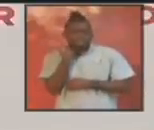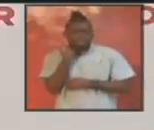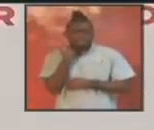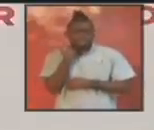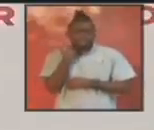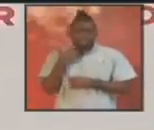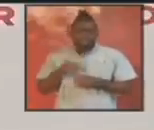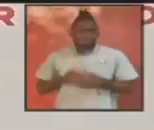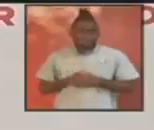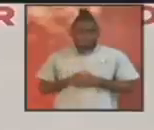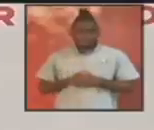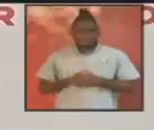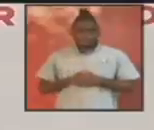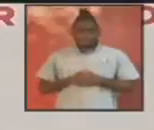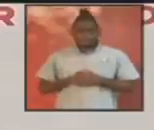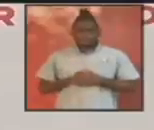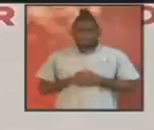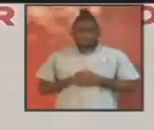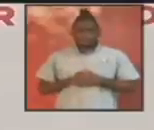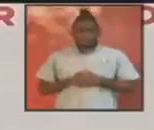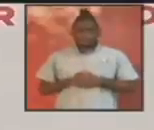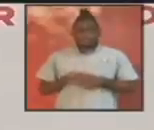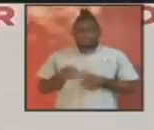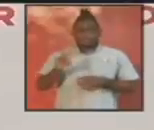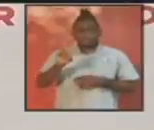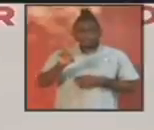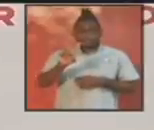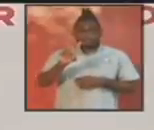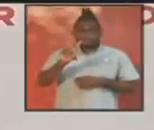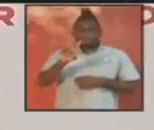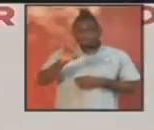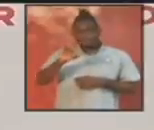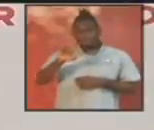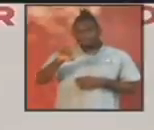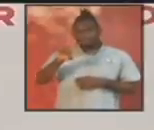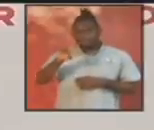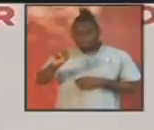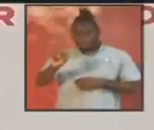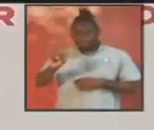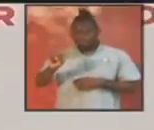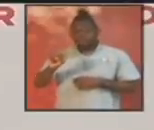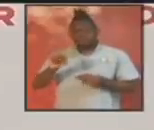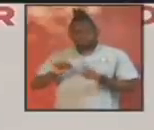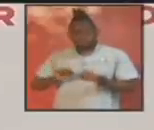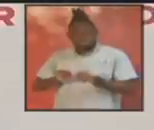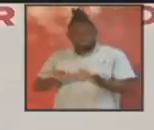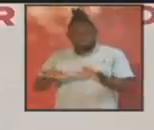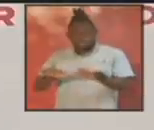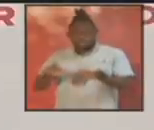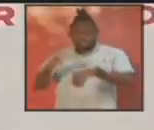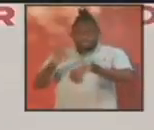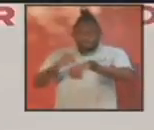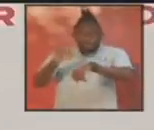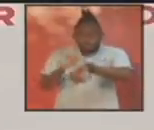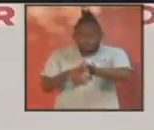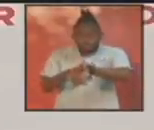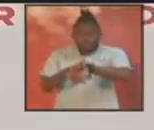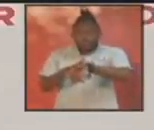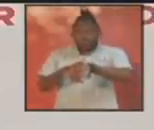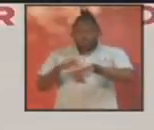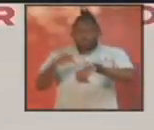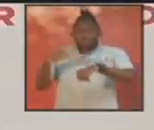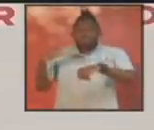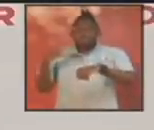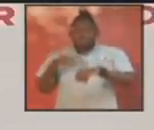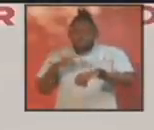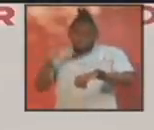is a flavivirus, and it is transmitted through the bite of an infected Aedes aegypti or Haemococcus mosquito from